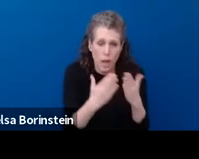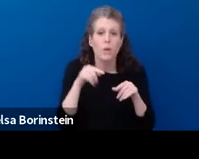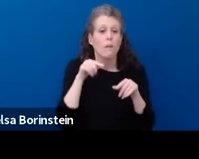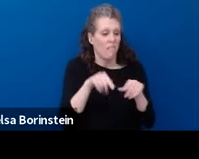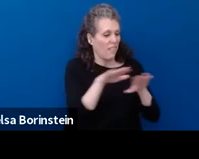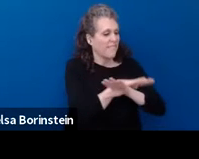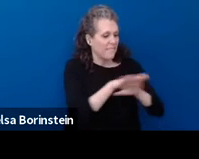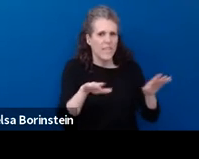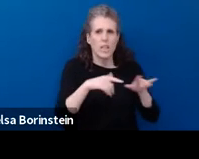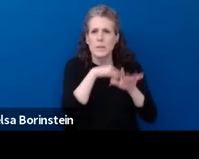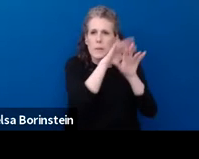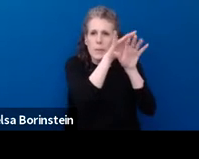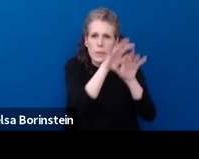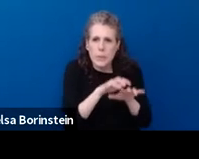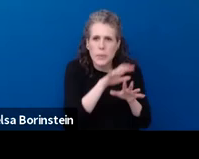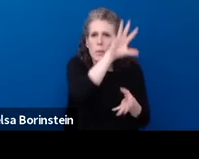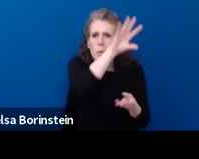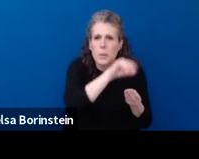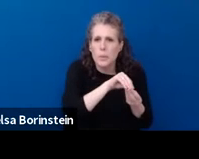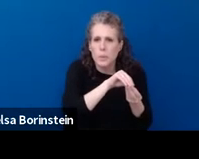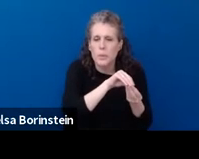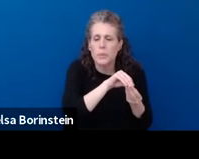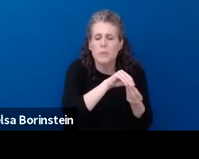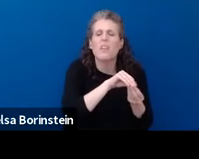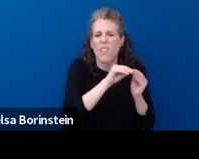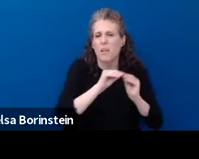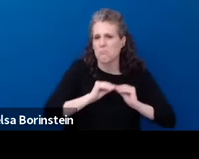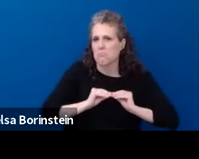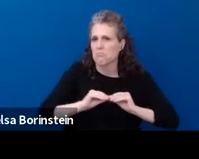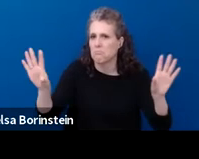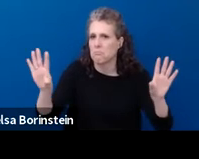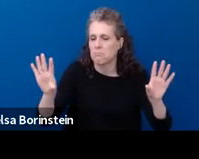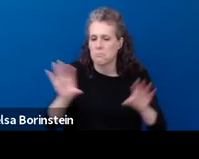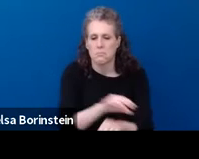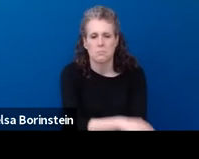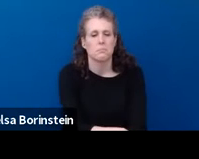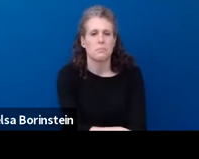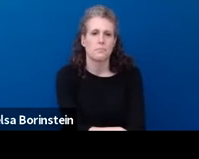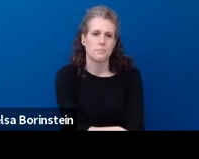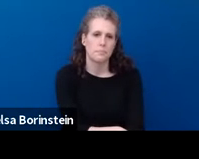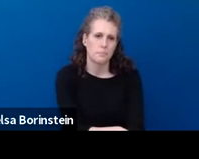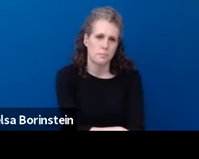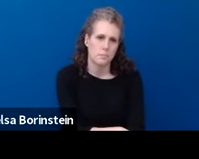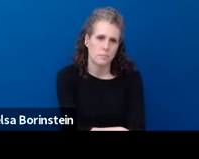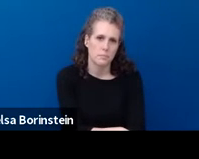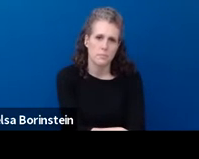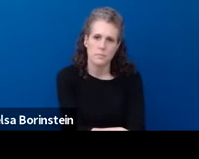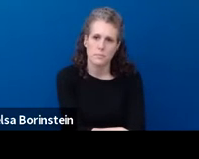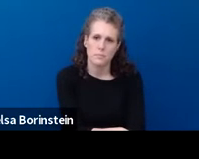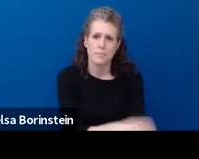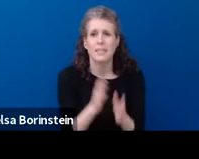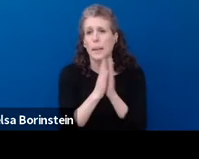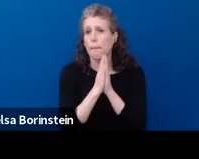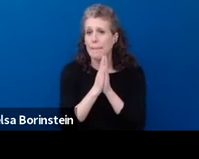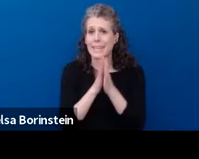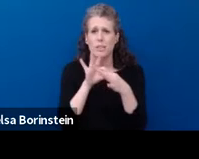of these discussions, or a big summary, I think it will be. And do stay in touch with us if